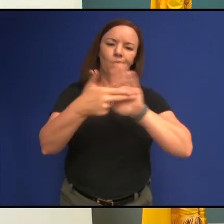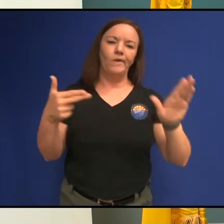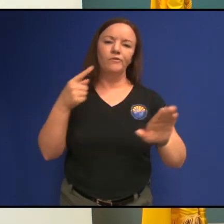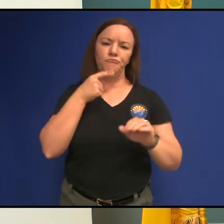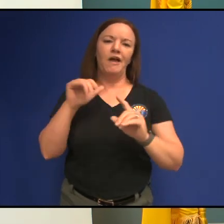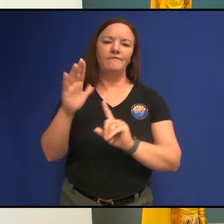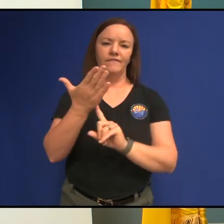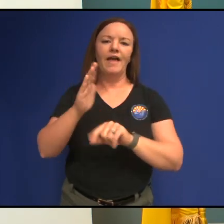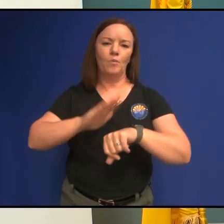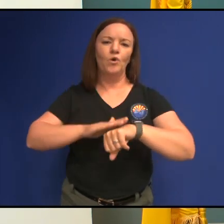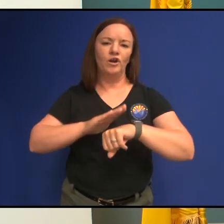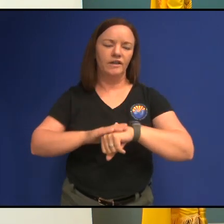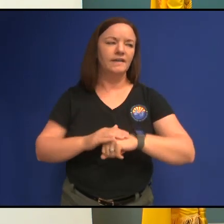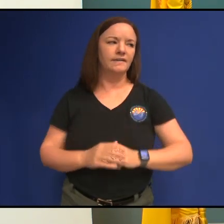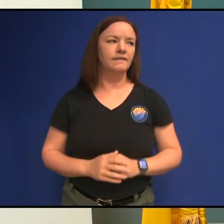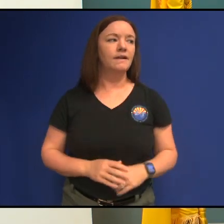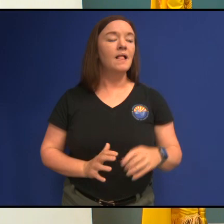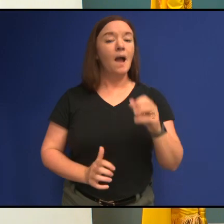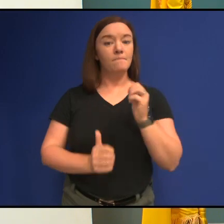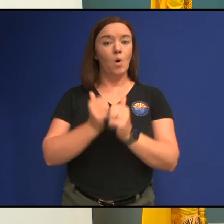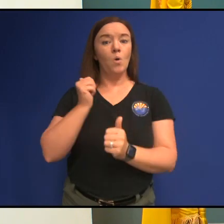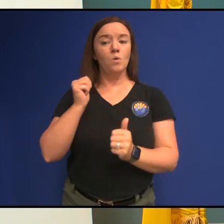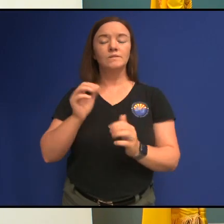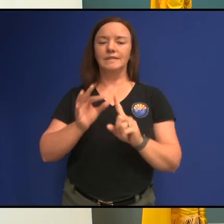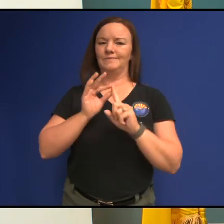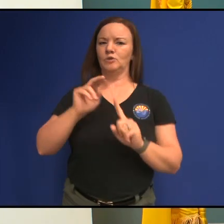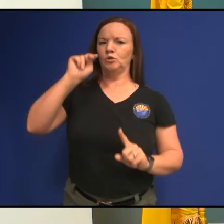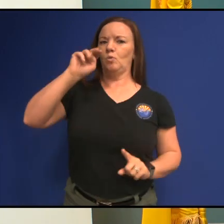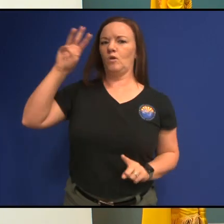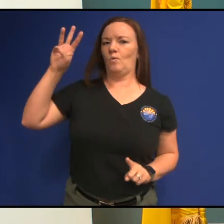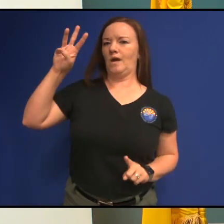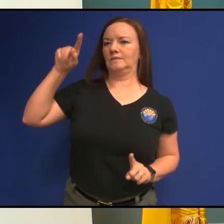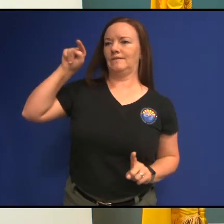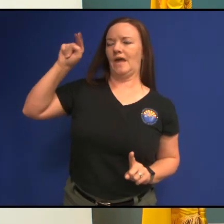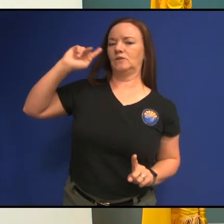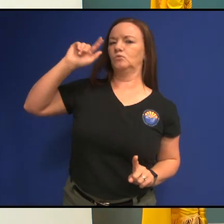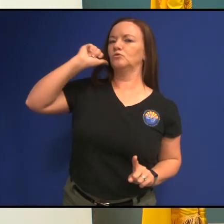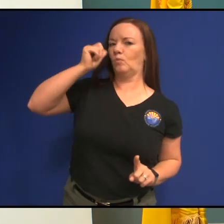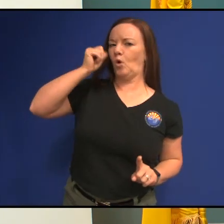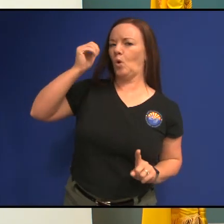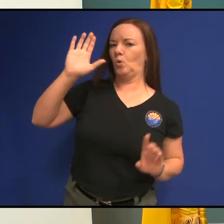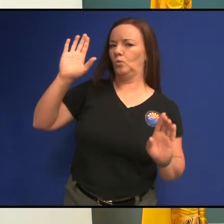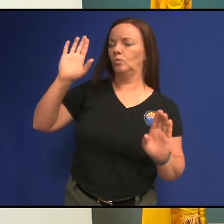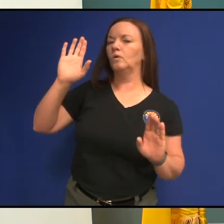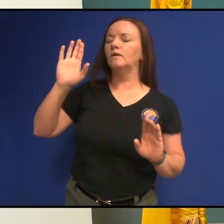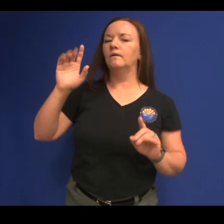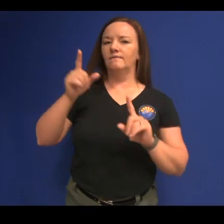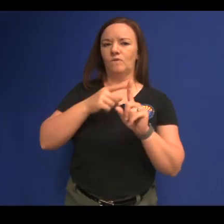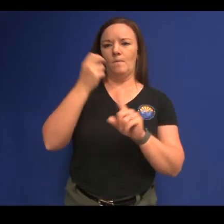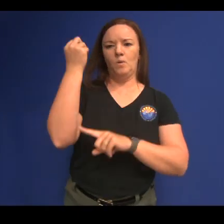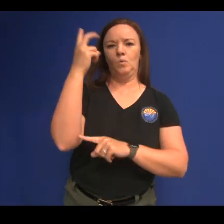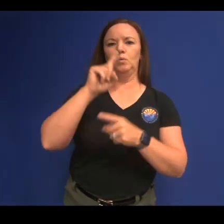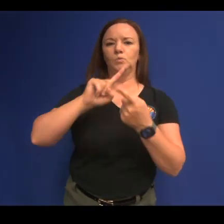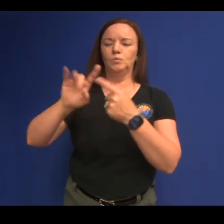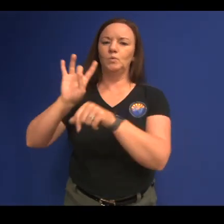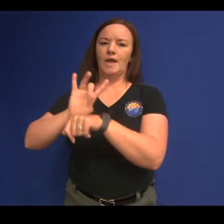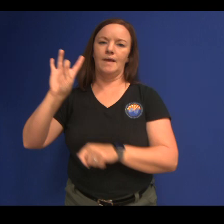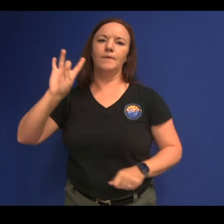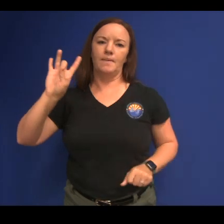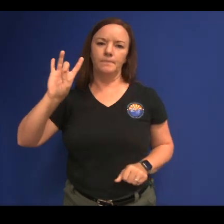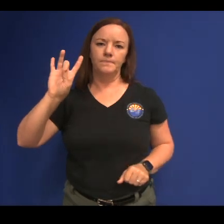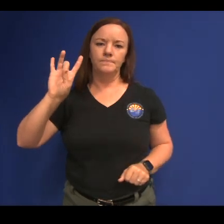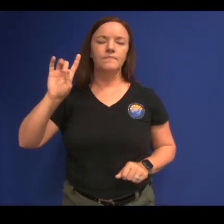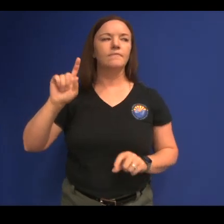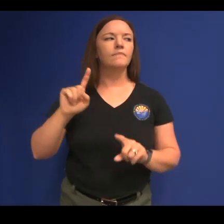of those, especially over here to the northwest, are for tomorrow, Sunday, from noon to 8 p.m. But